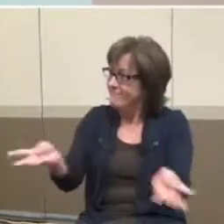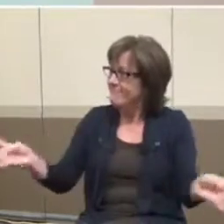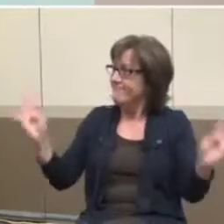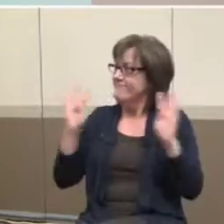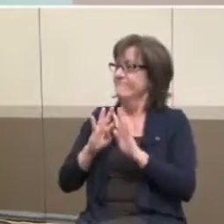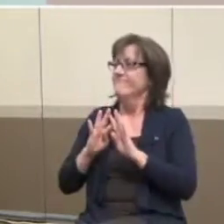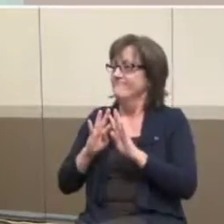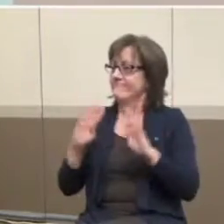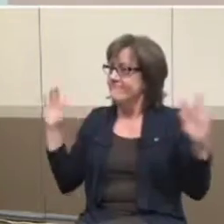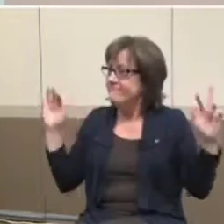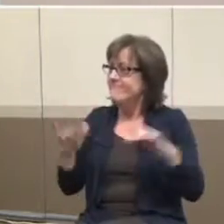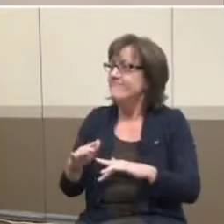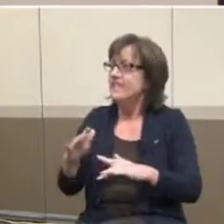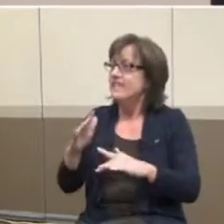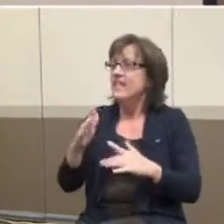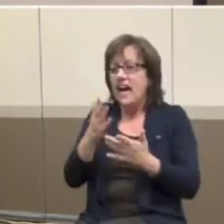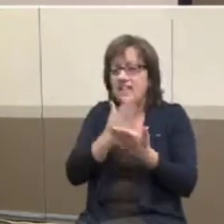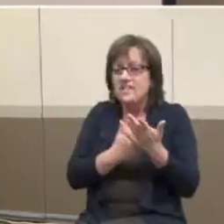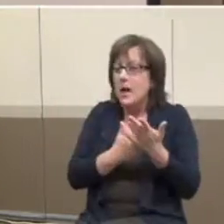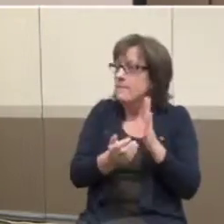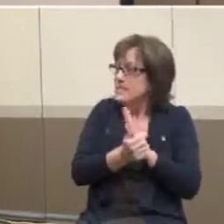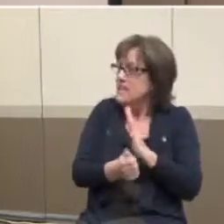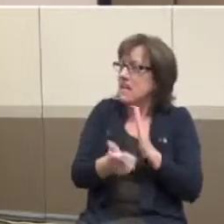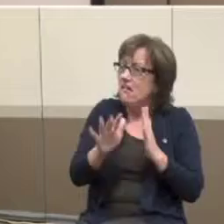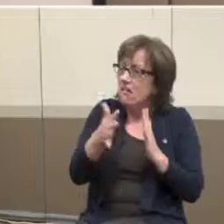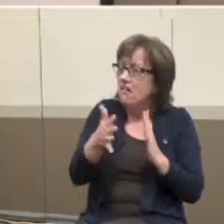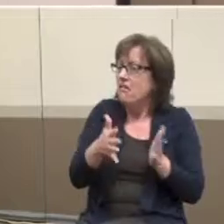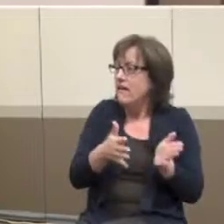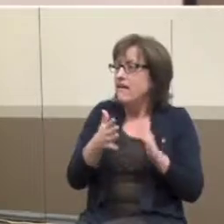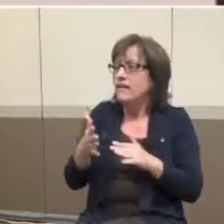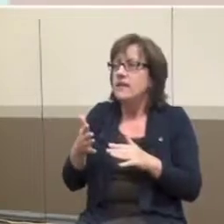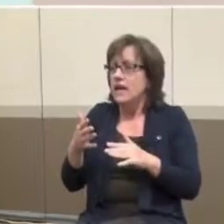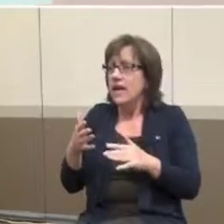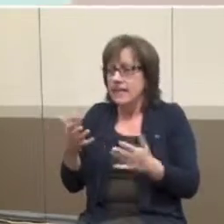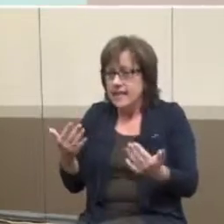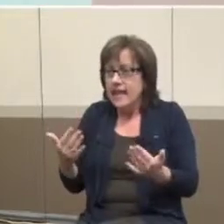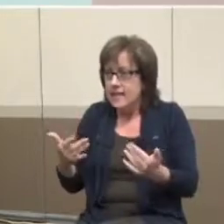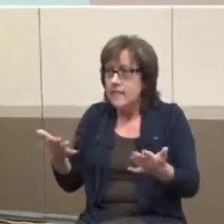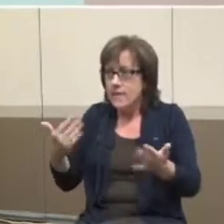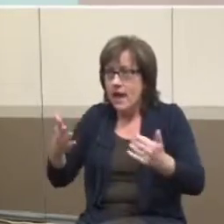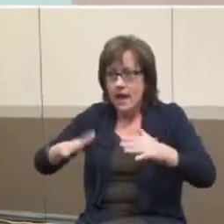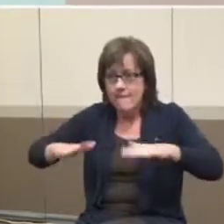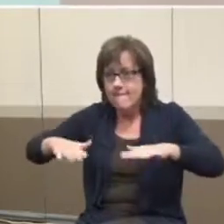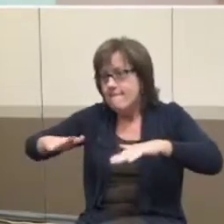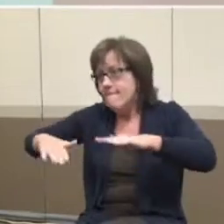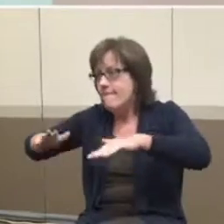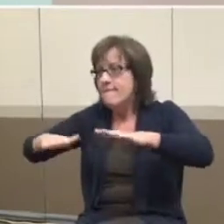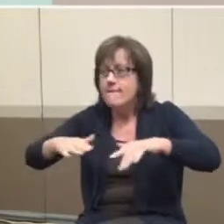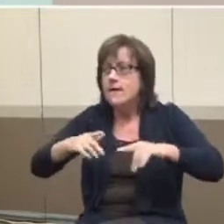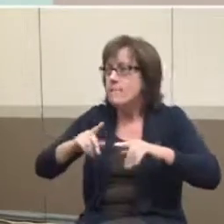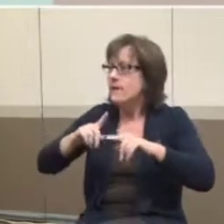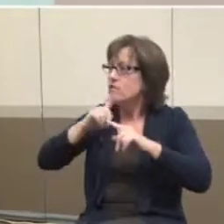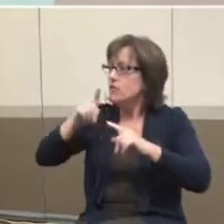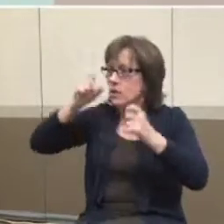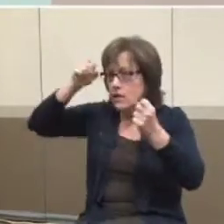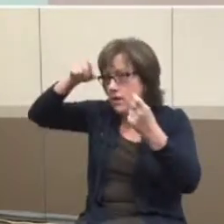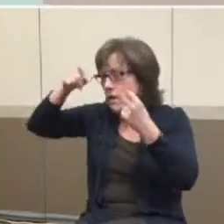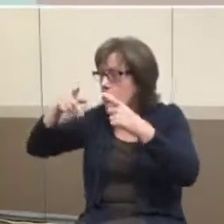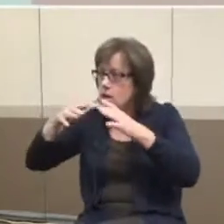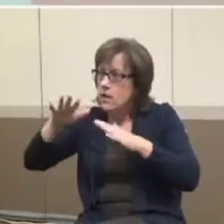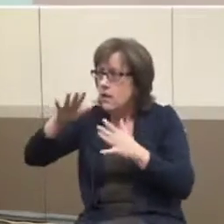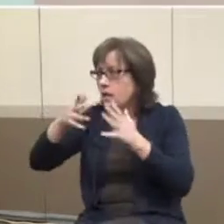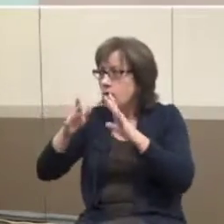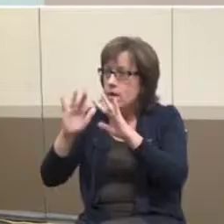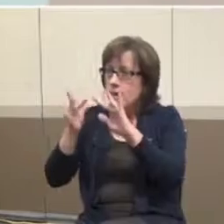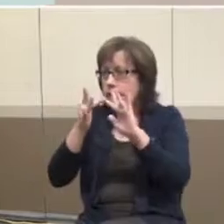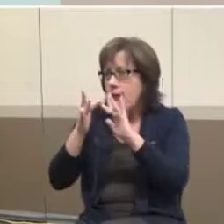group that I think, with some drumming skill, I can kind of get us drumming, but this is really understanding and looking at the process